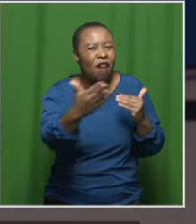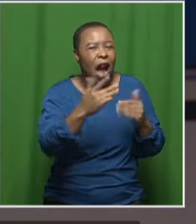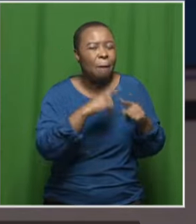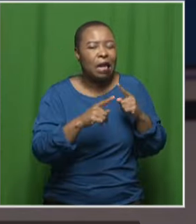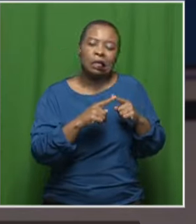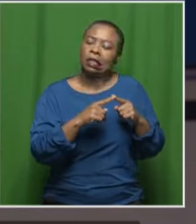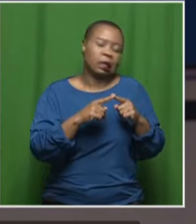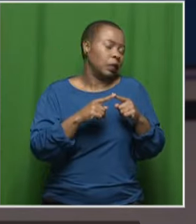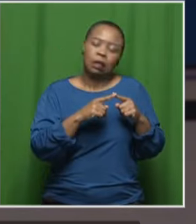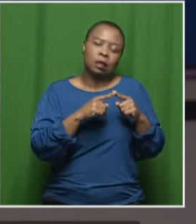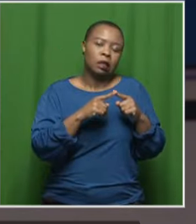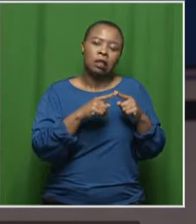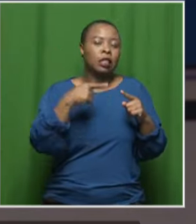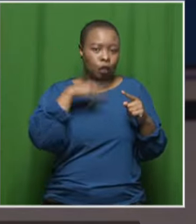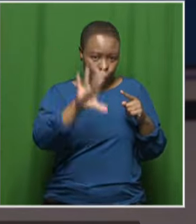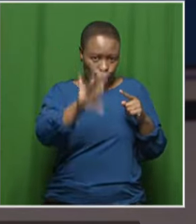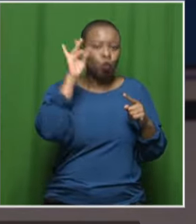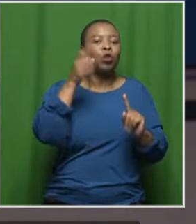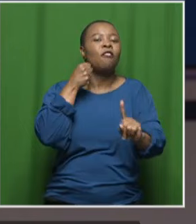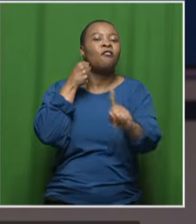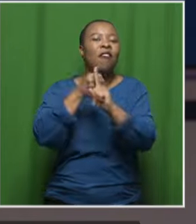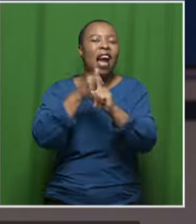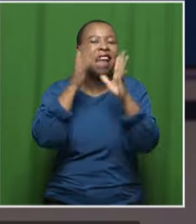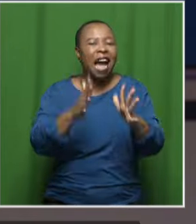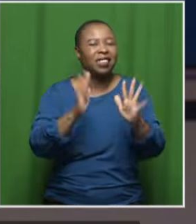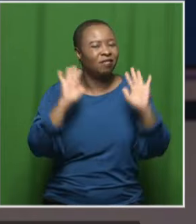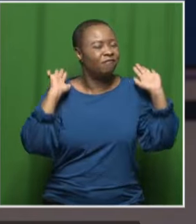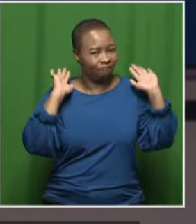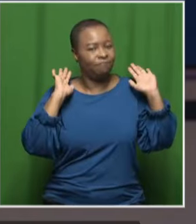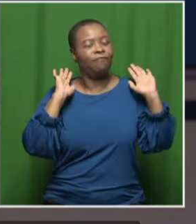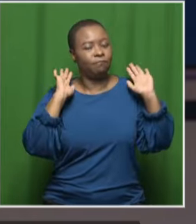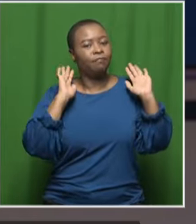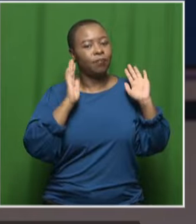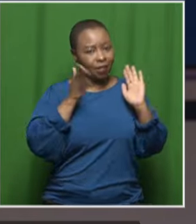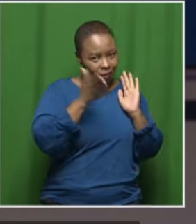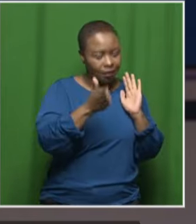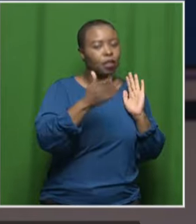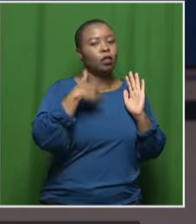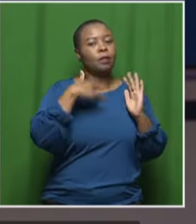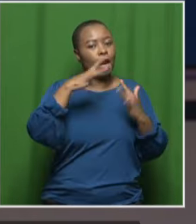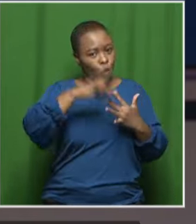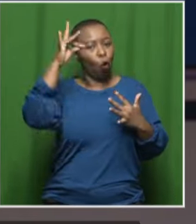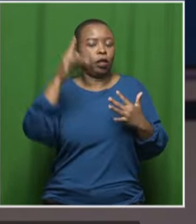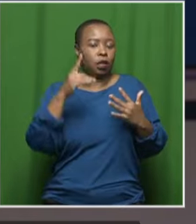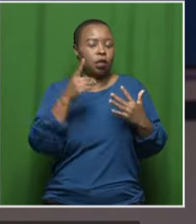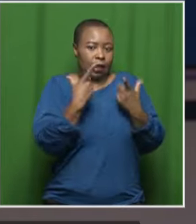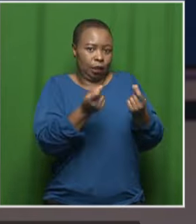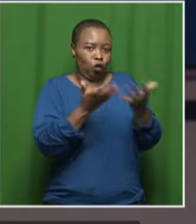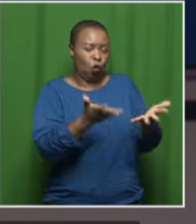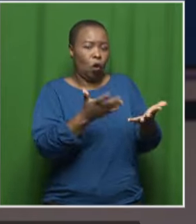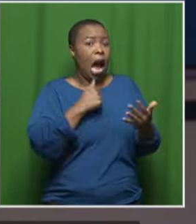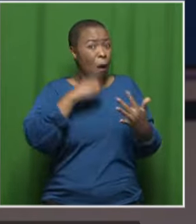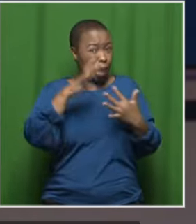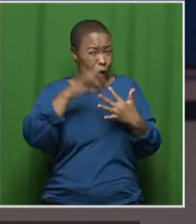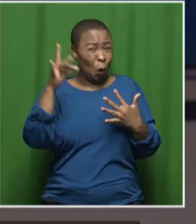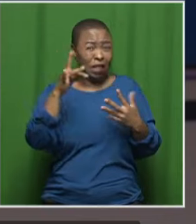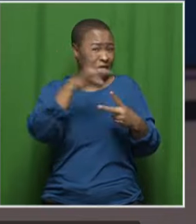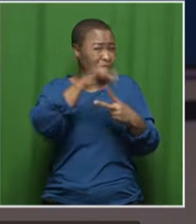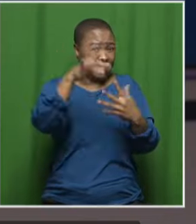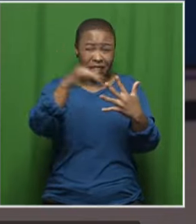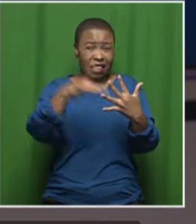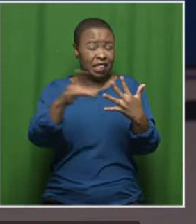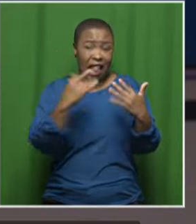to not be beggars on your knees, but fighters. And that was the choice that was open to you. So our choices were very limited,